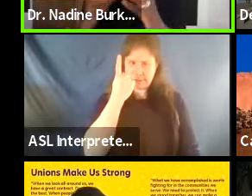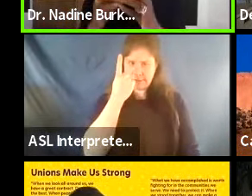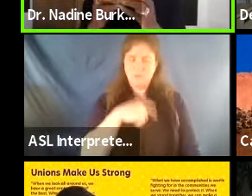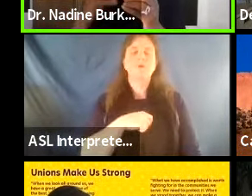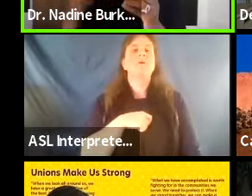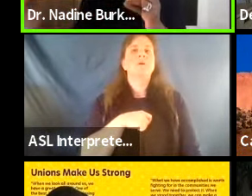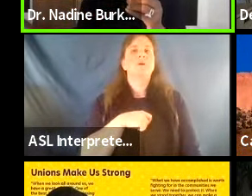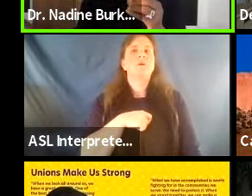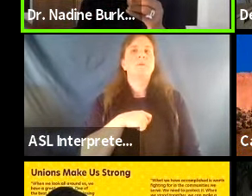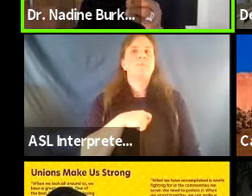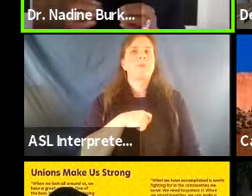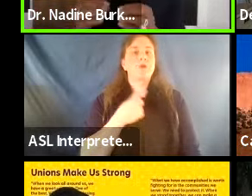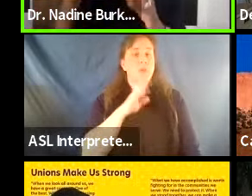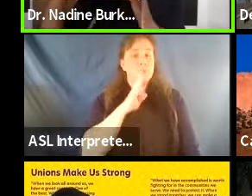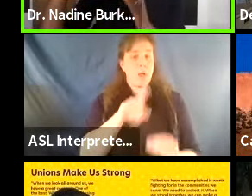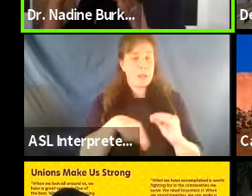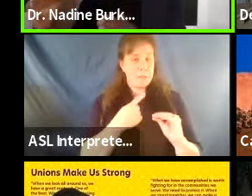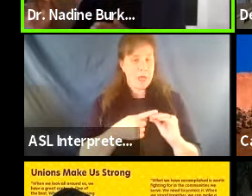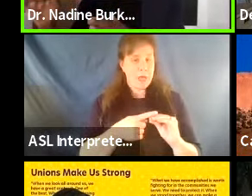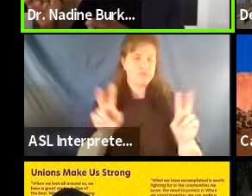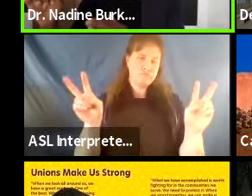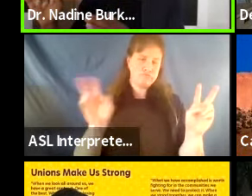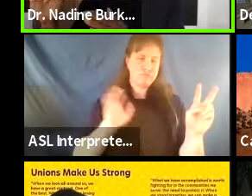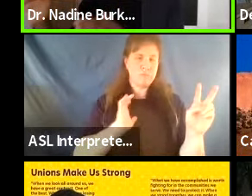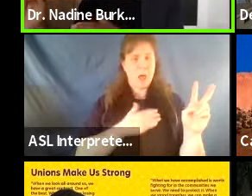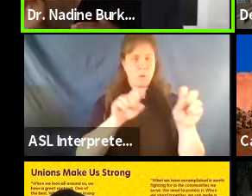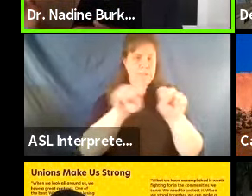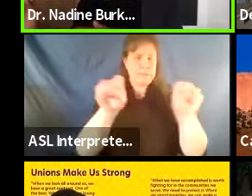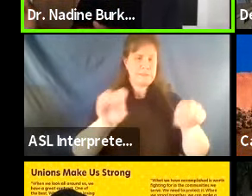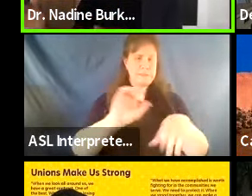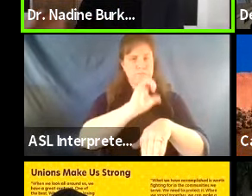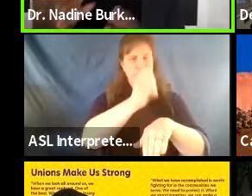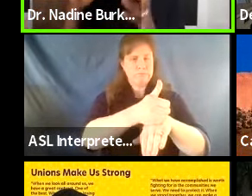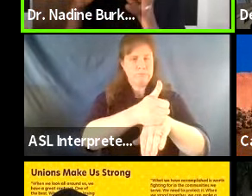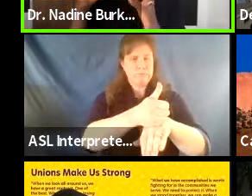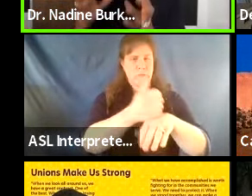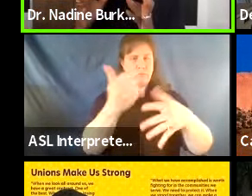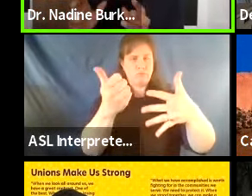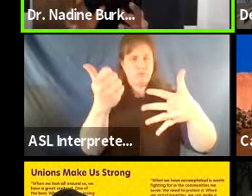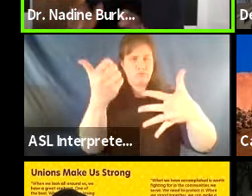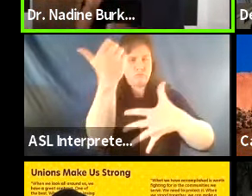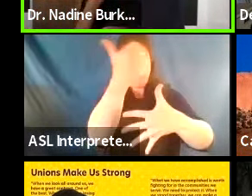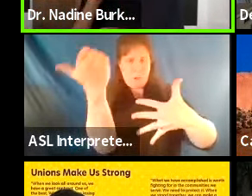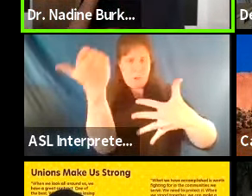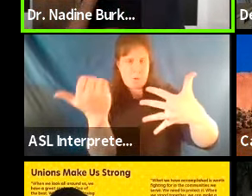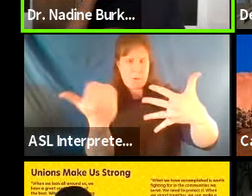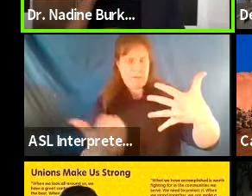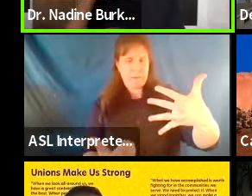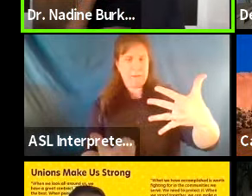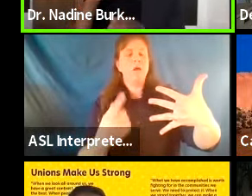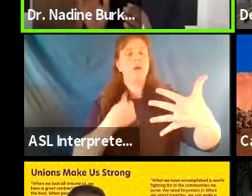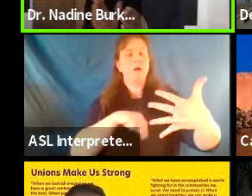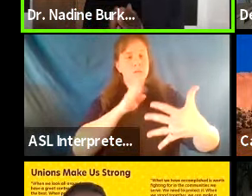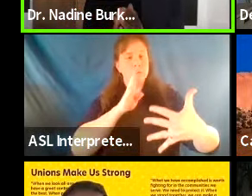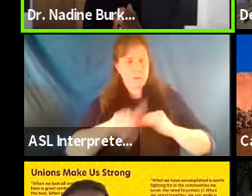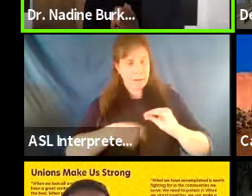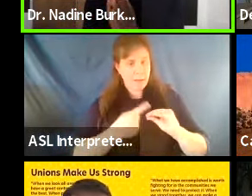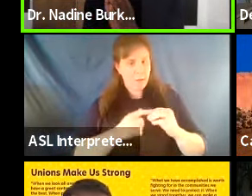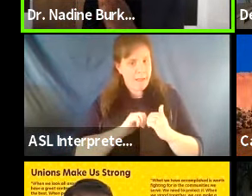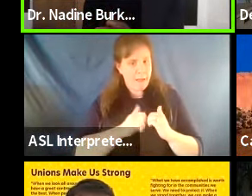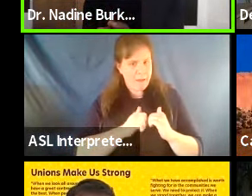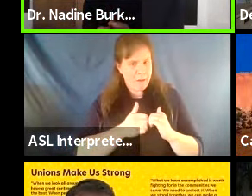our systems, right, and moving through our prioritization, when we talk about, how are